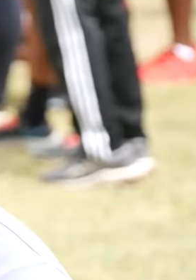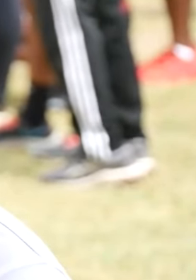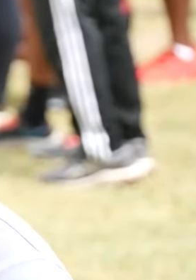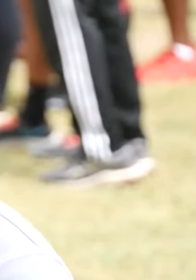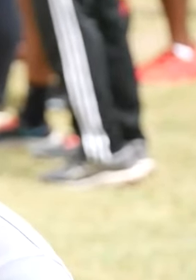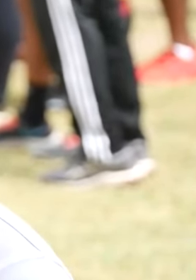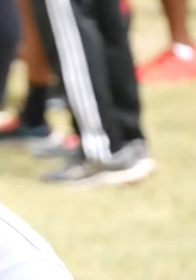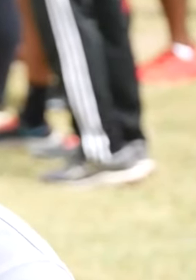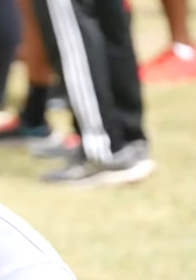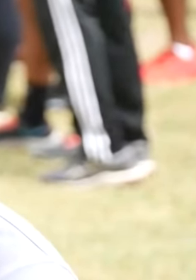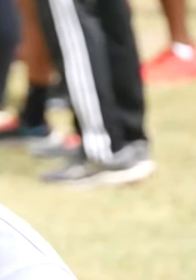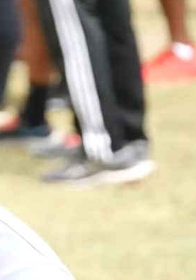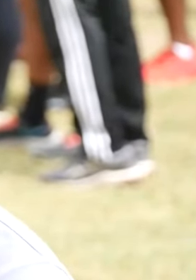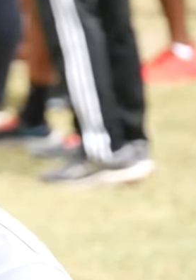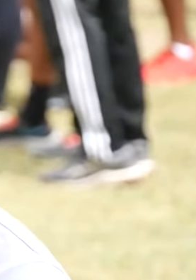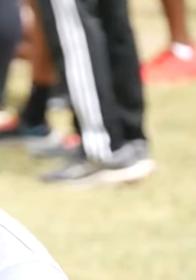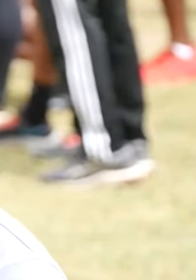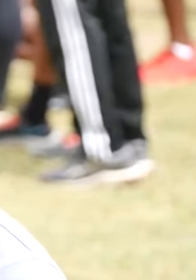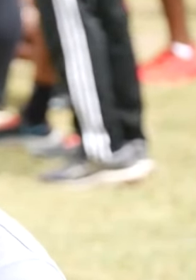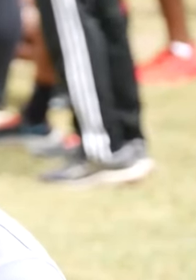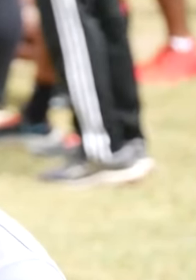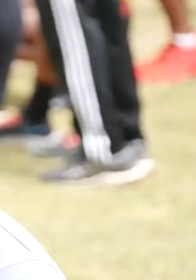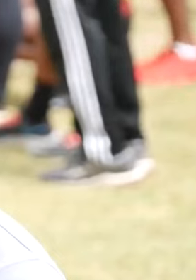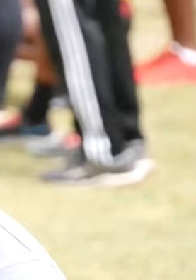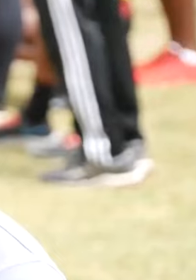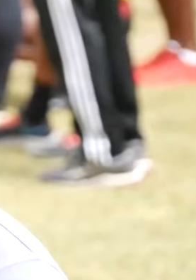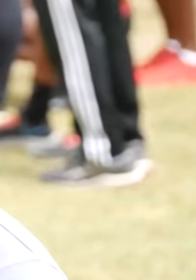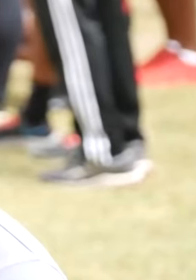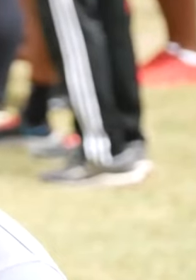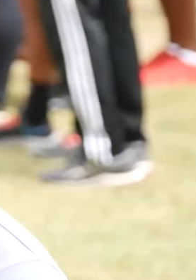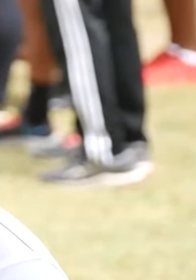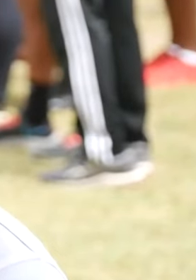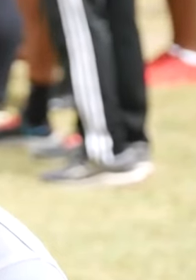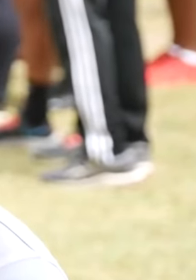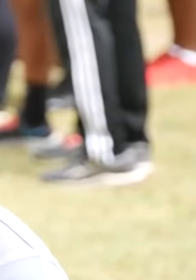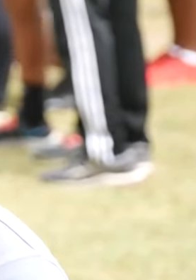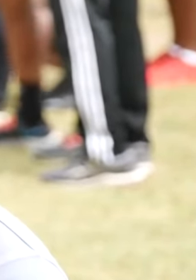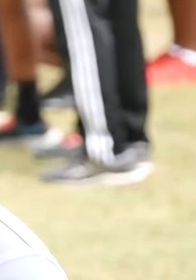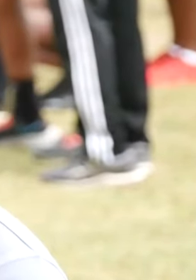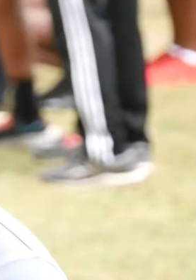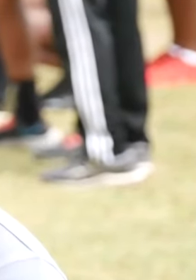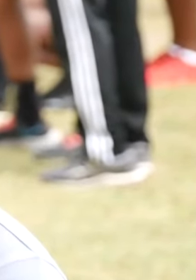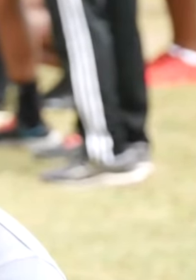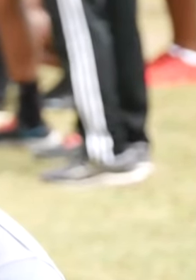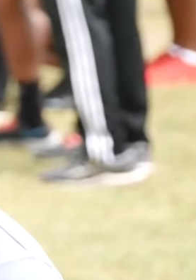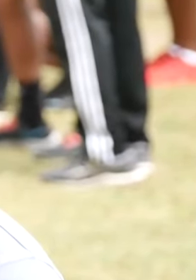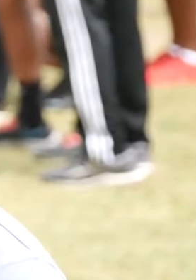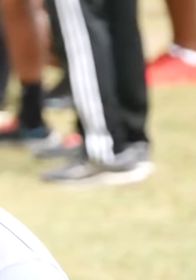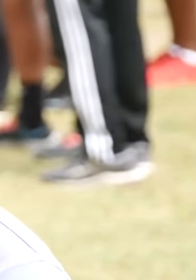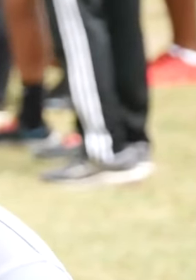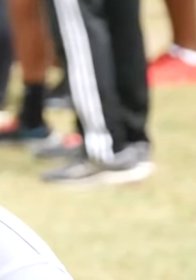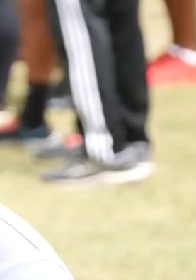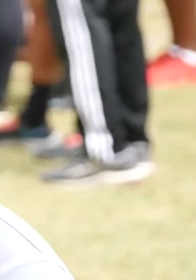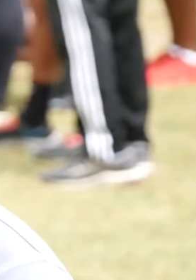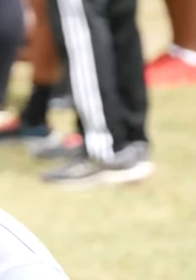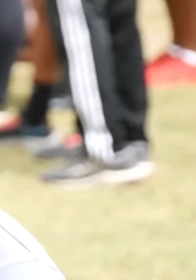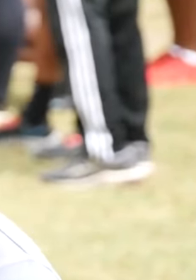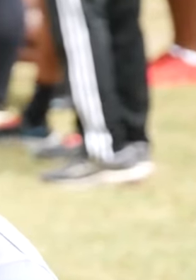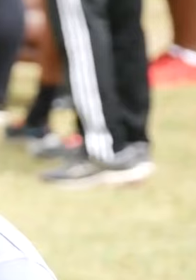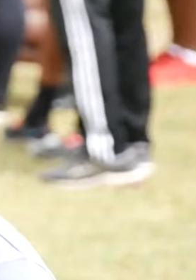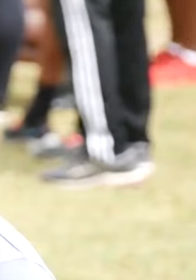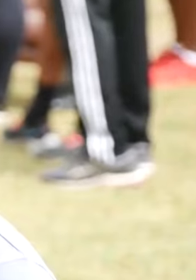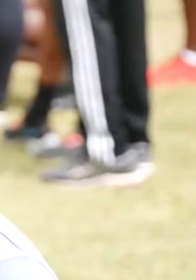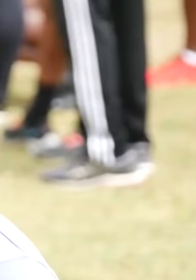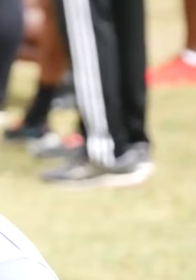we go forward to our semi-final stage with 24 athletes. So in order to get those 24 athletes, we said one